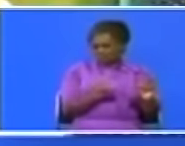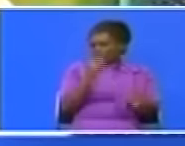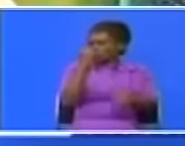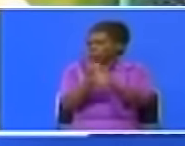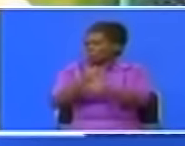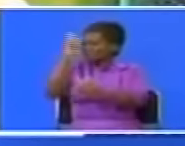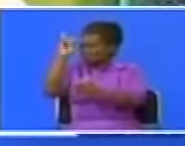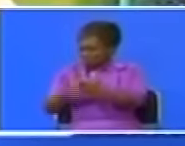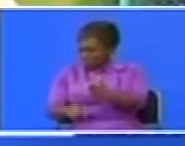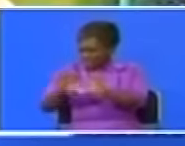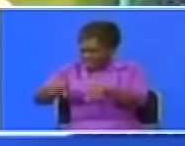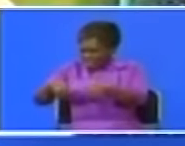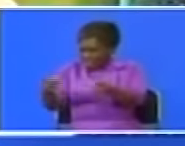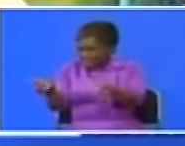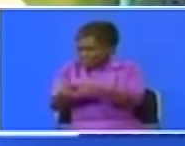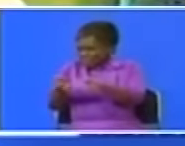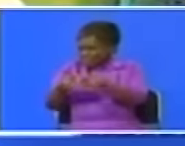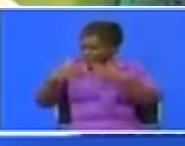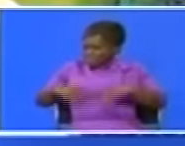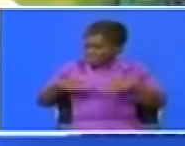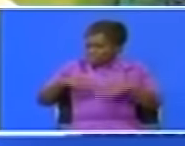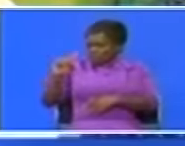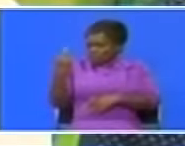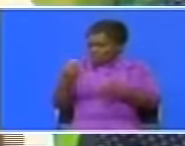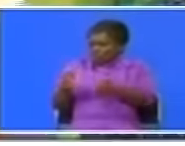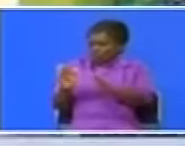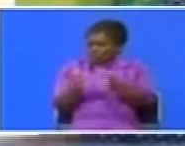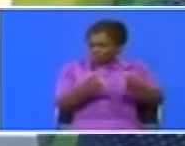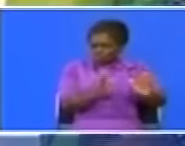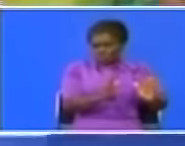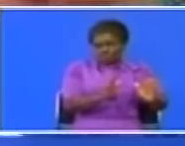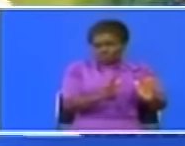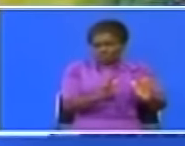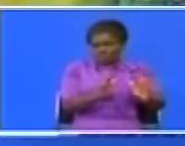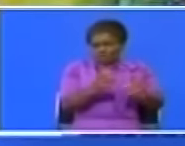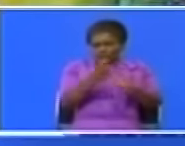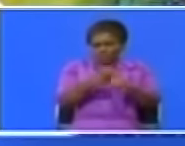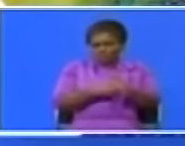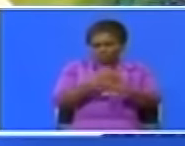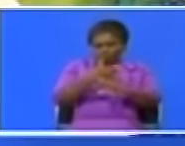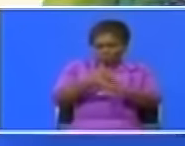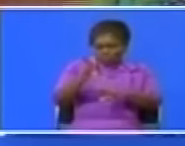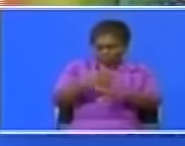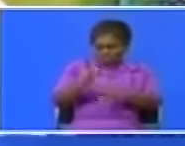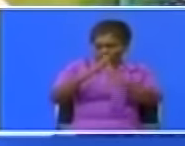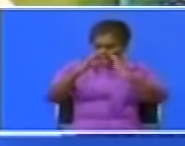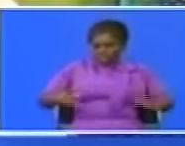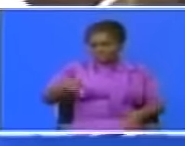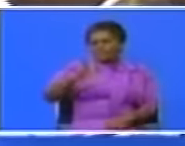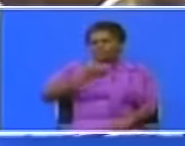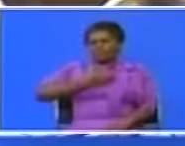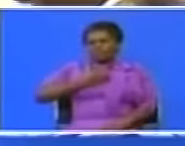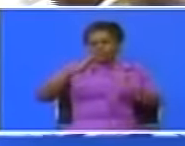we are doing is giving those same people the first opportunity to turn them from being tenants into being house